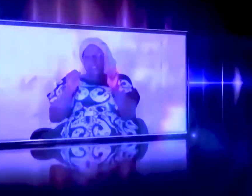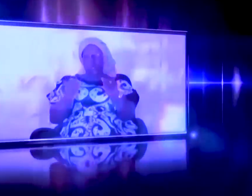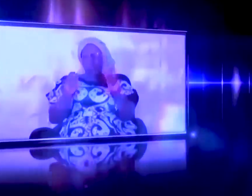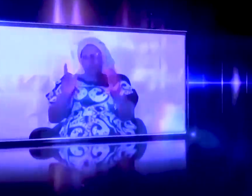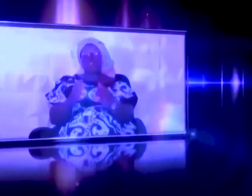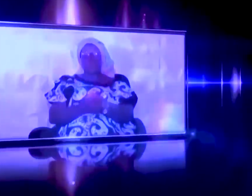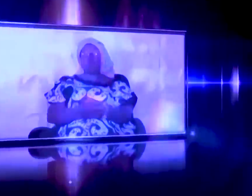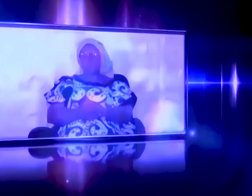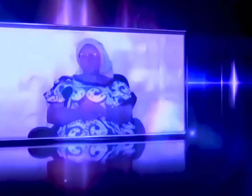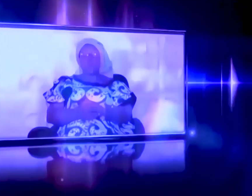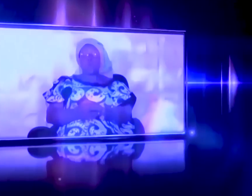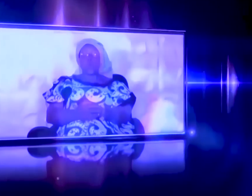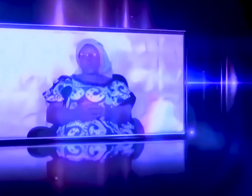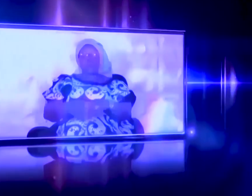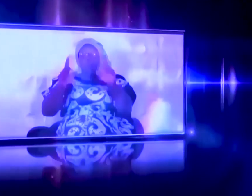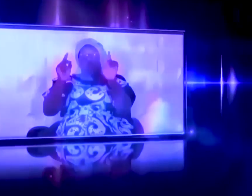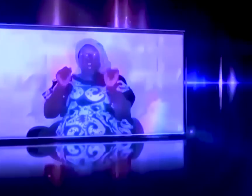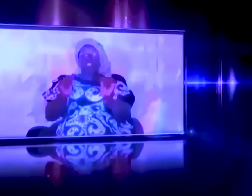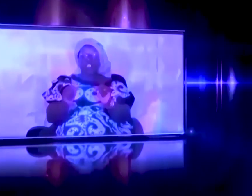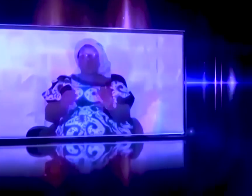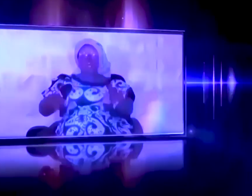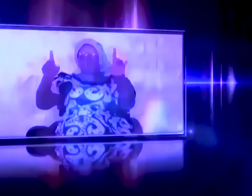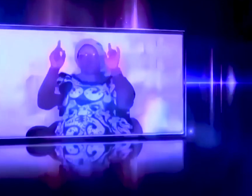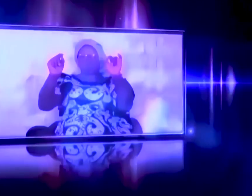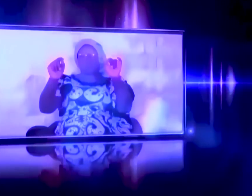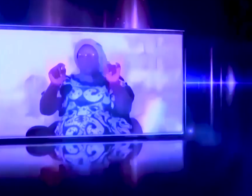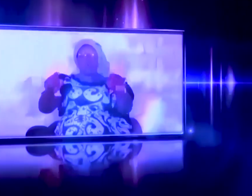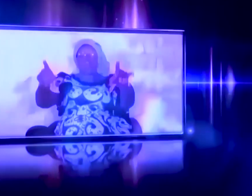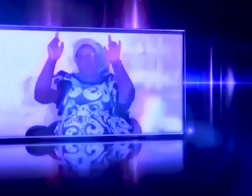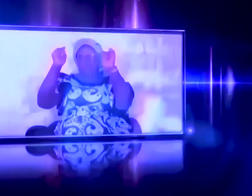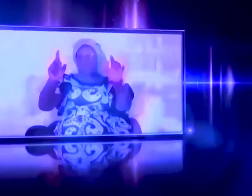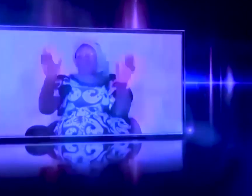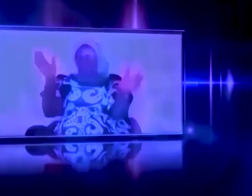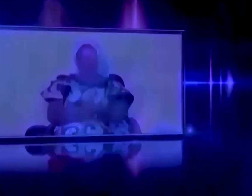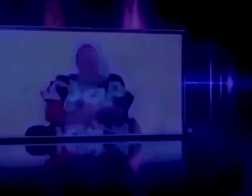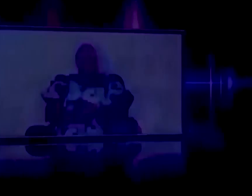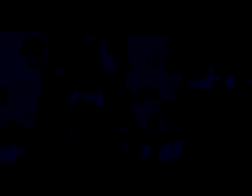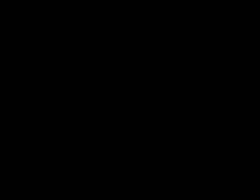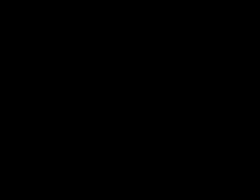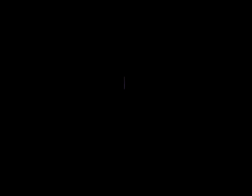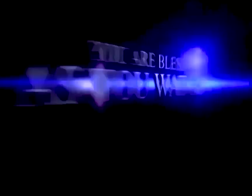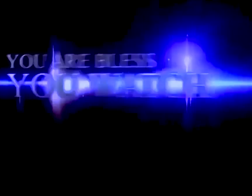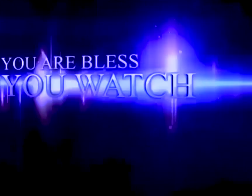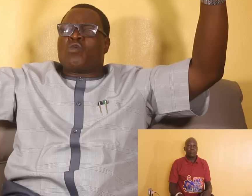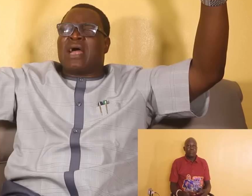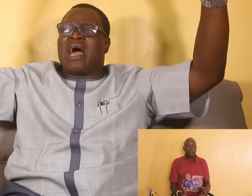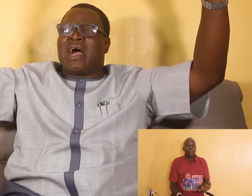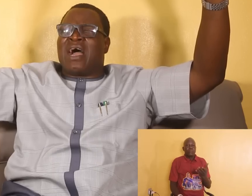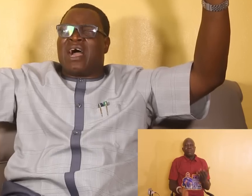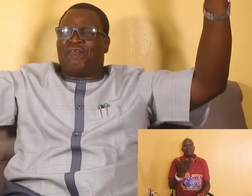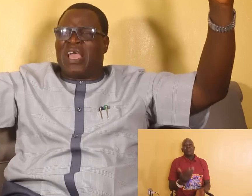fun gbogbo eda to wo mi to de gbo mi lowo lowo loruko jesu olorun odubuku o ya ko buku fun o jesu